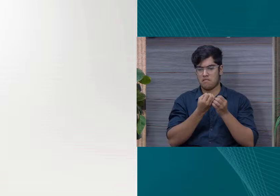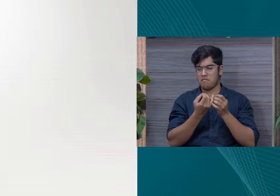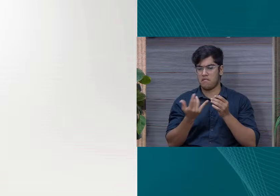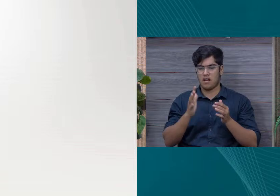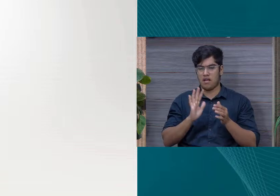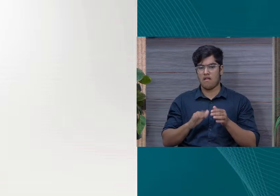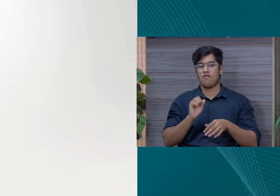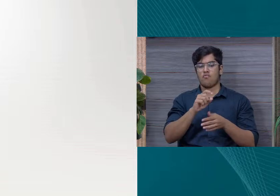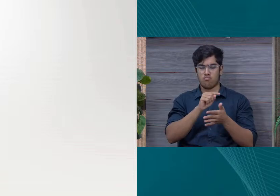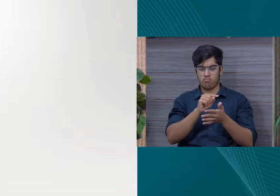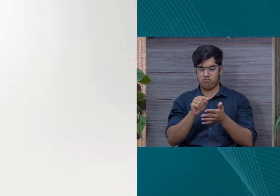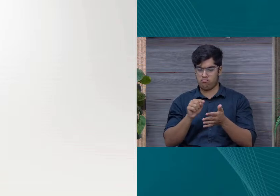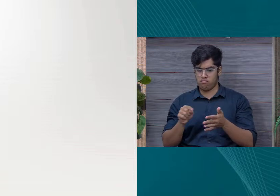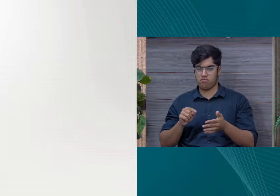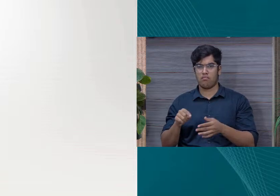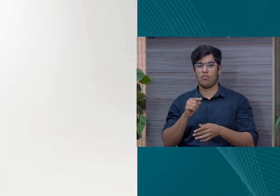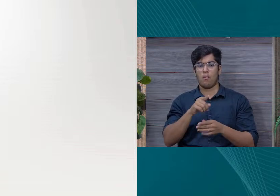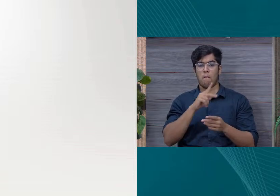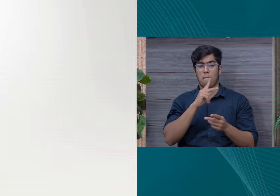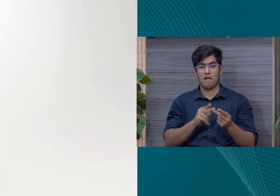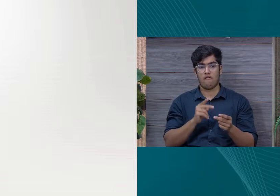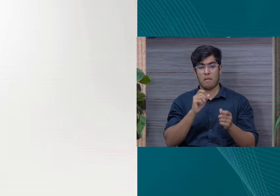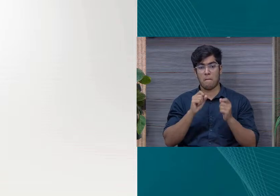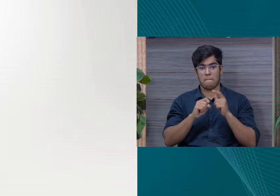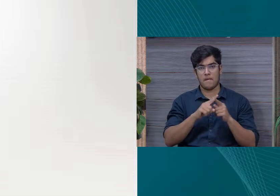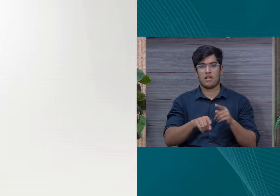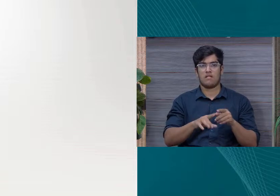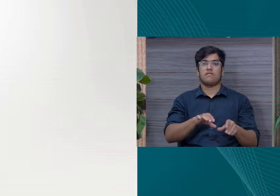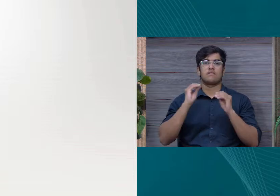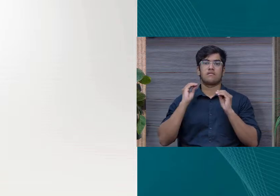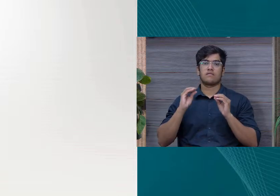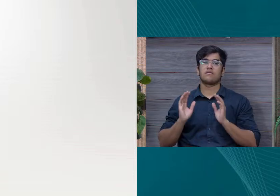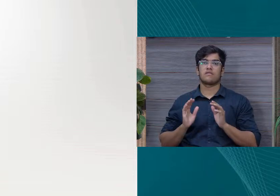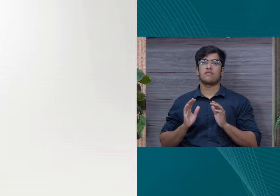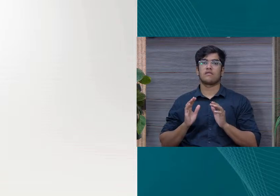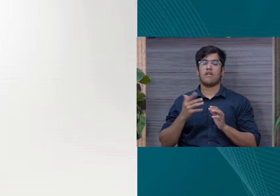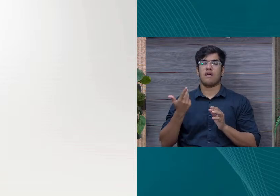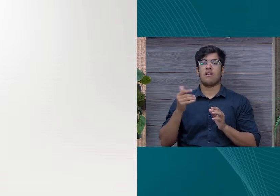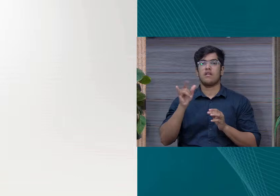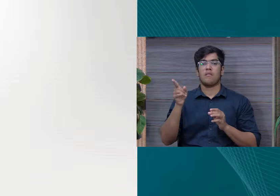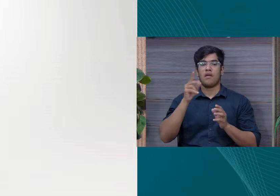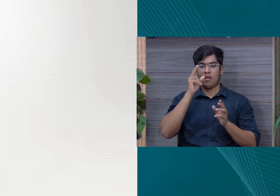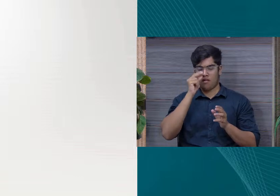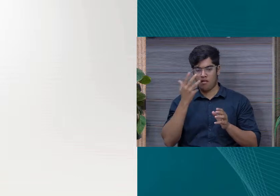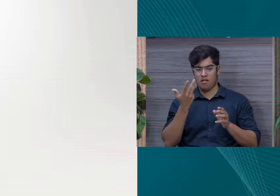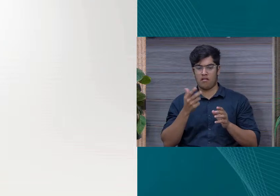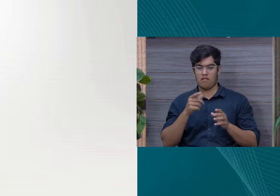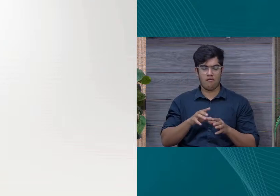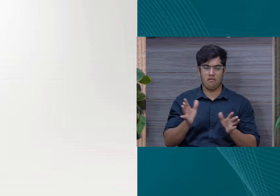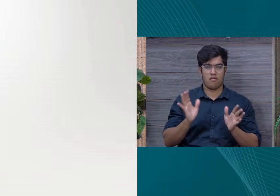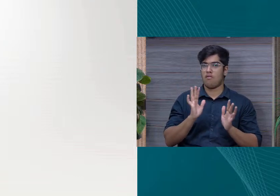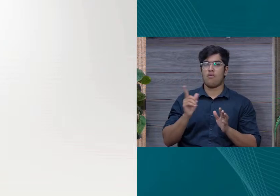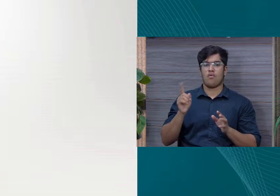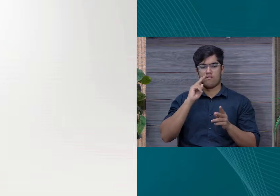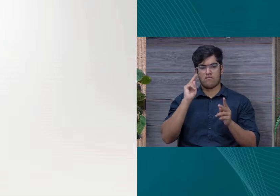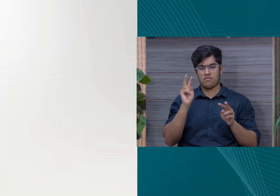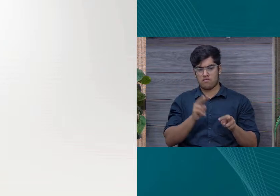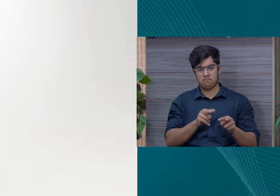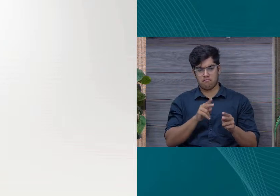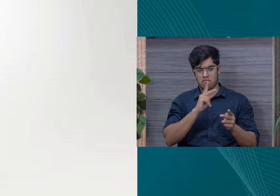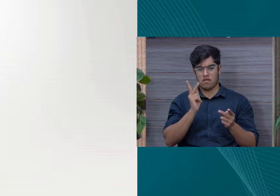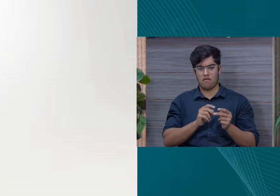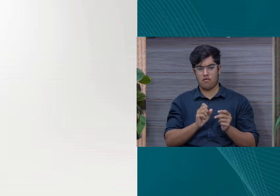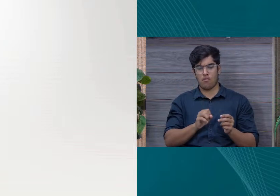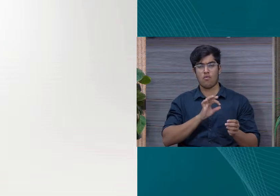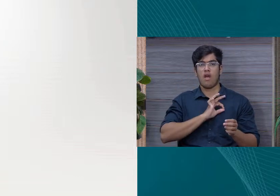very particularly. So he would not even blink even a little to select the leather which he was